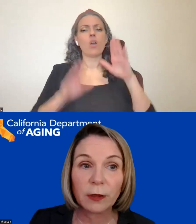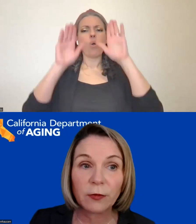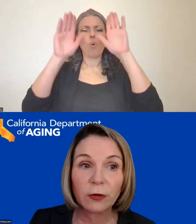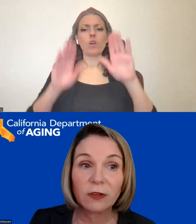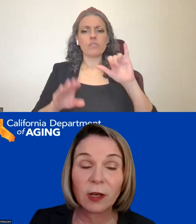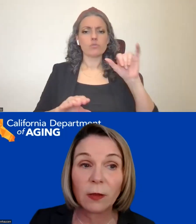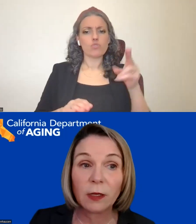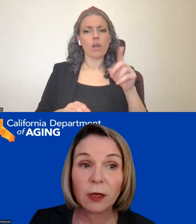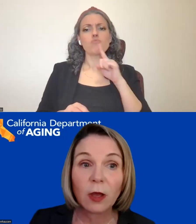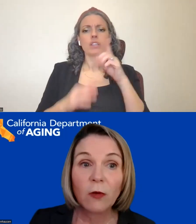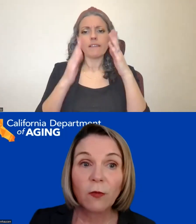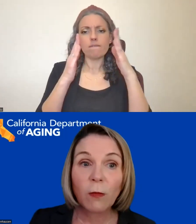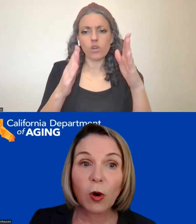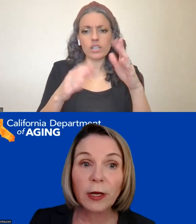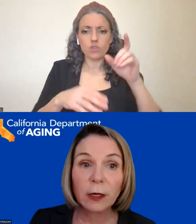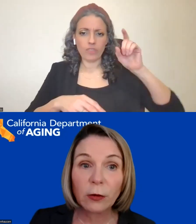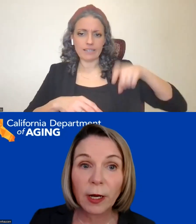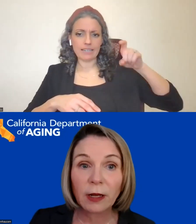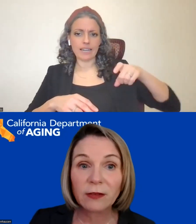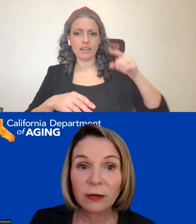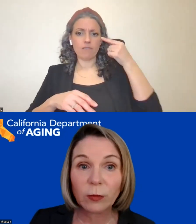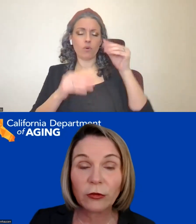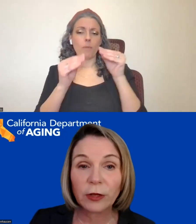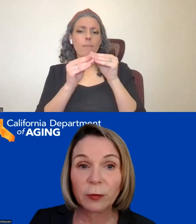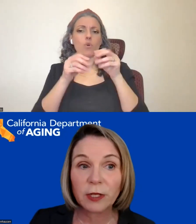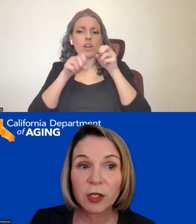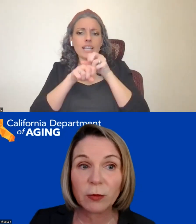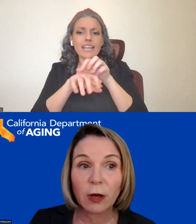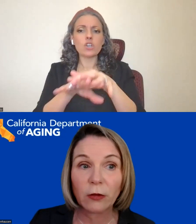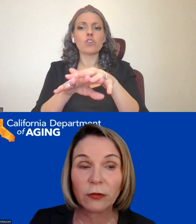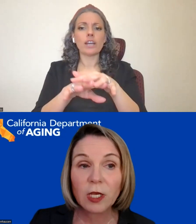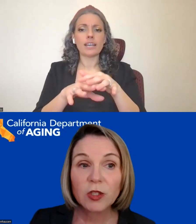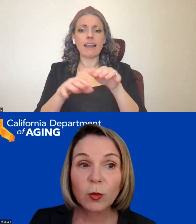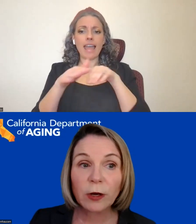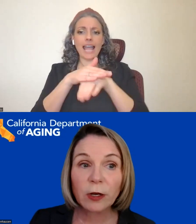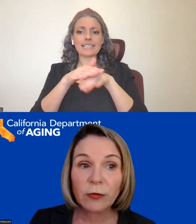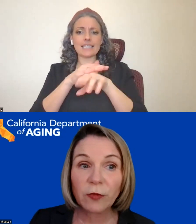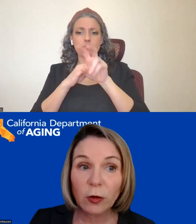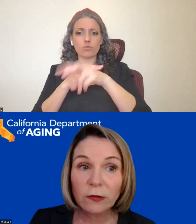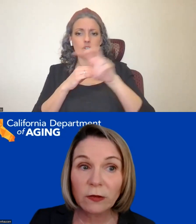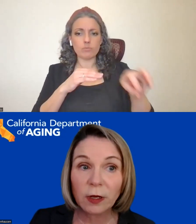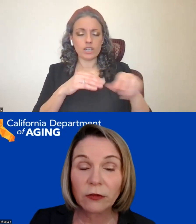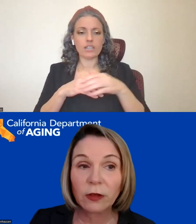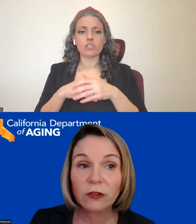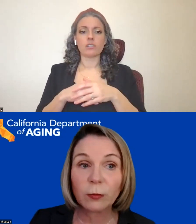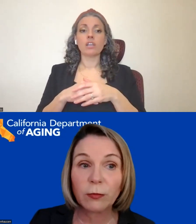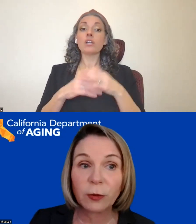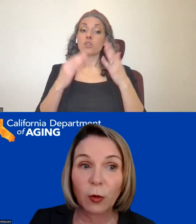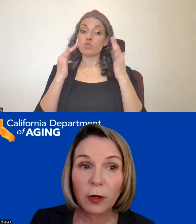of really focusing on the need for more integrated, accessible transportation models. So we are going to be focusing